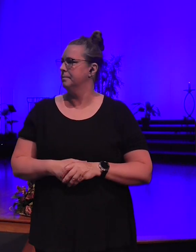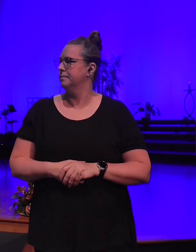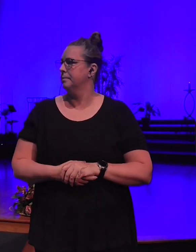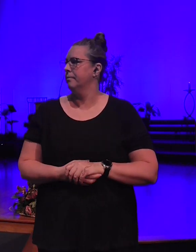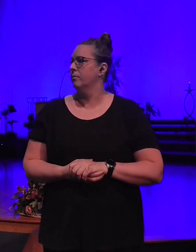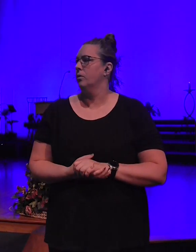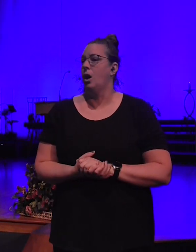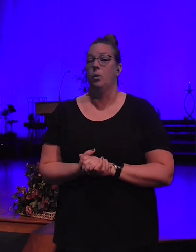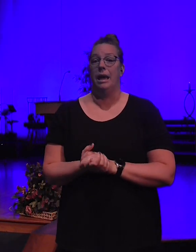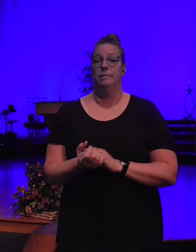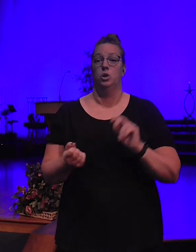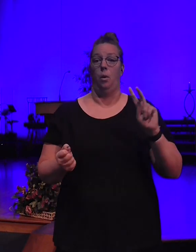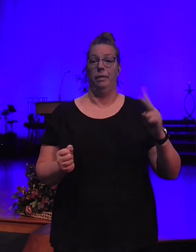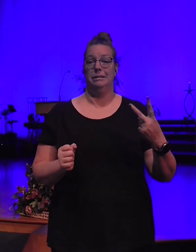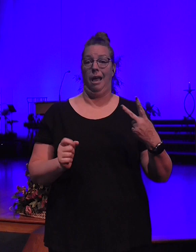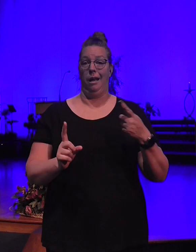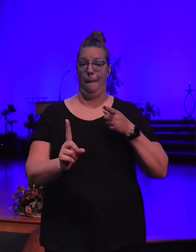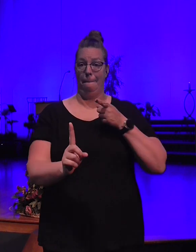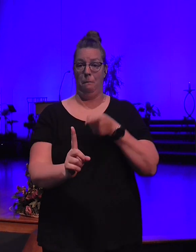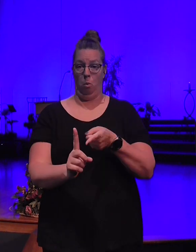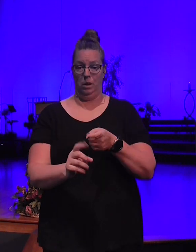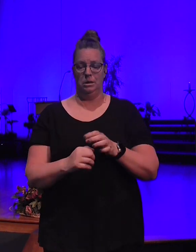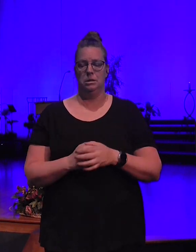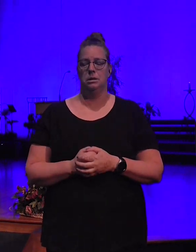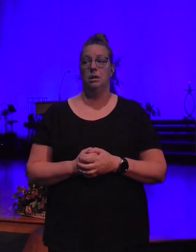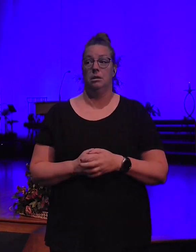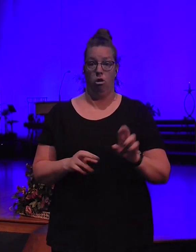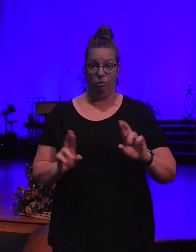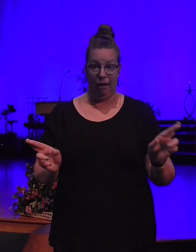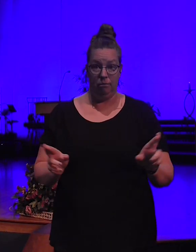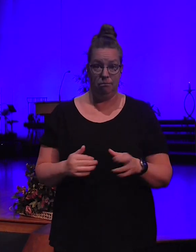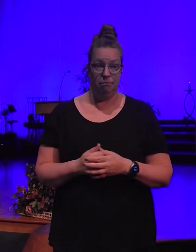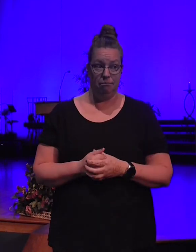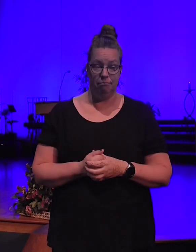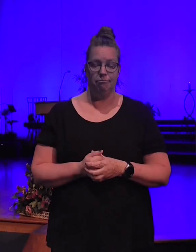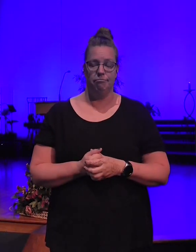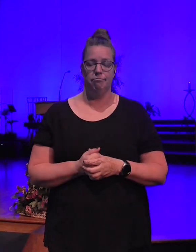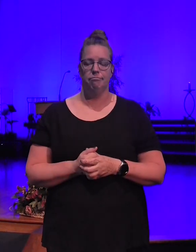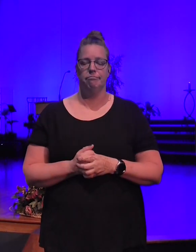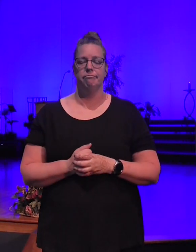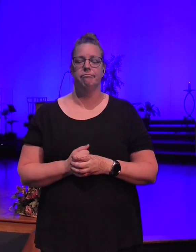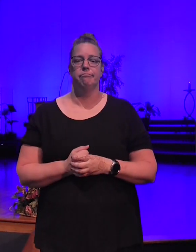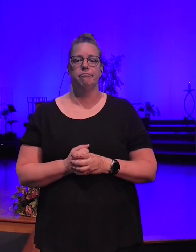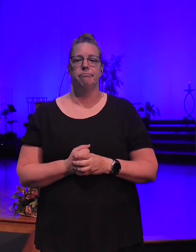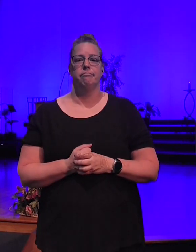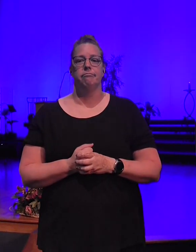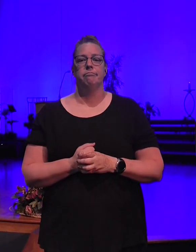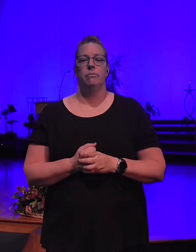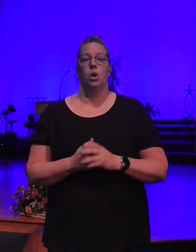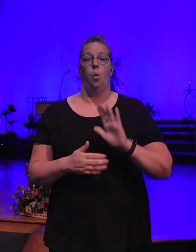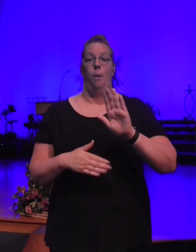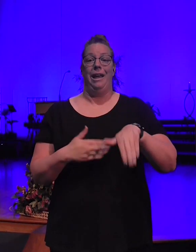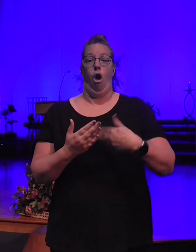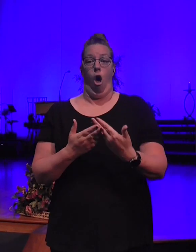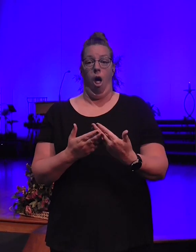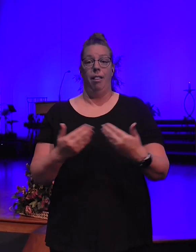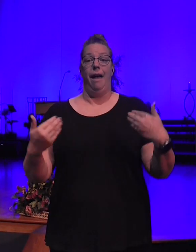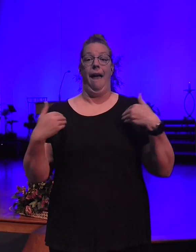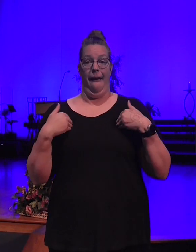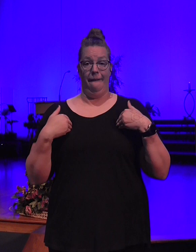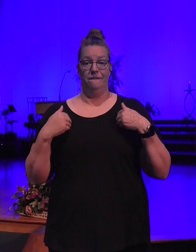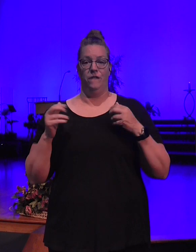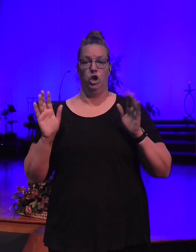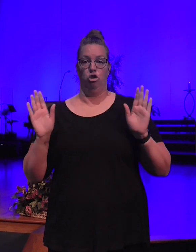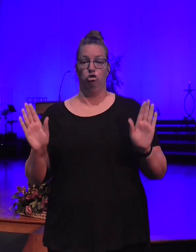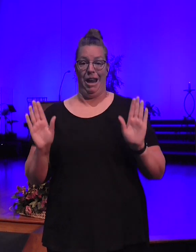So the second point is, ready for this one? We all have greatness